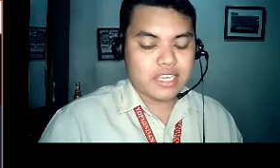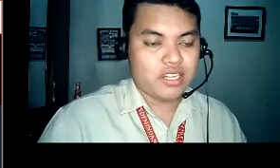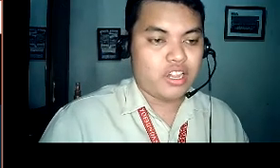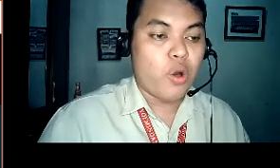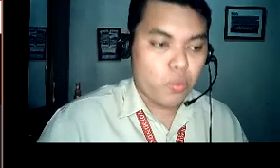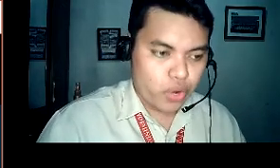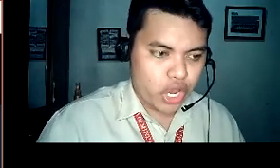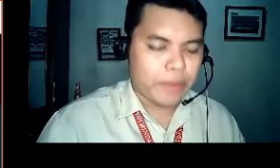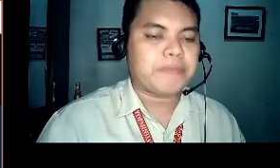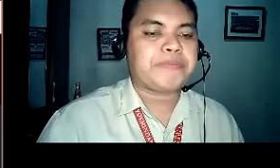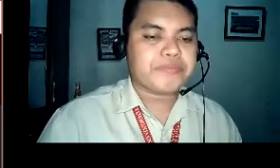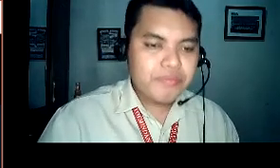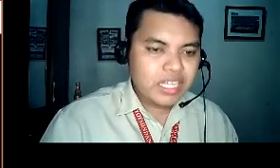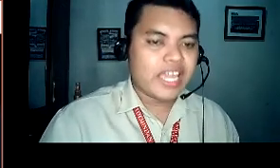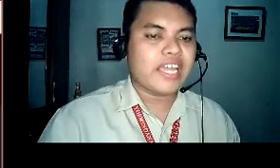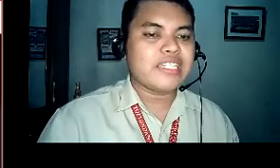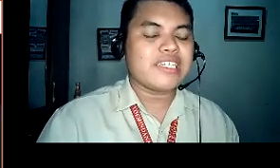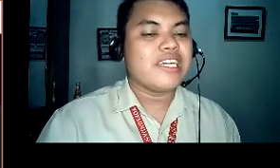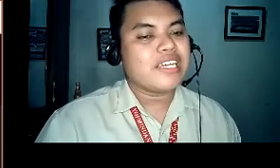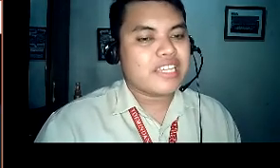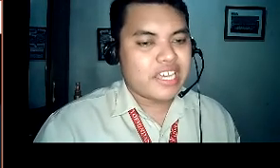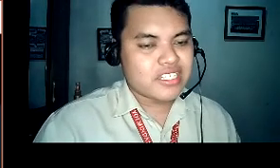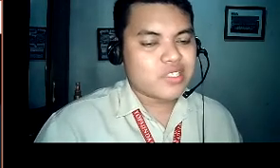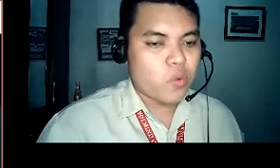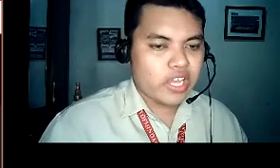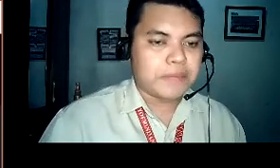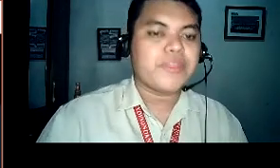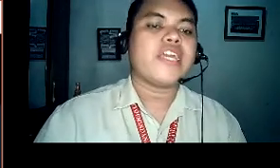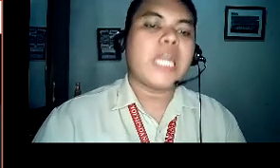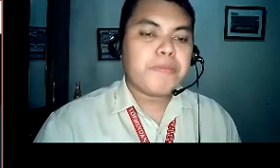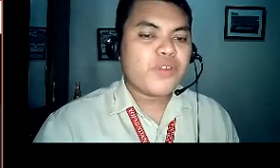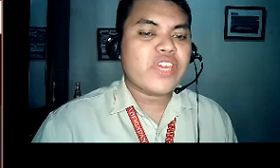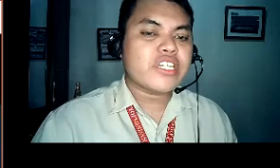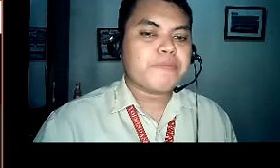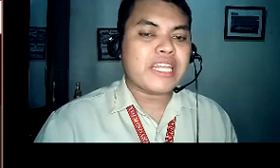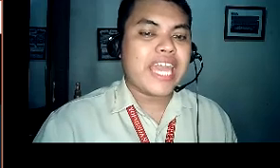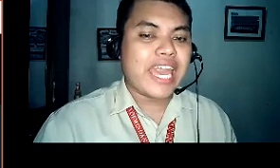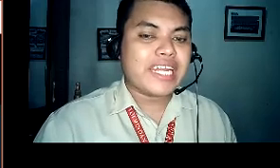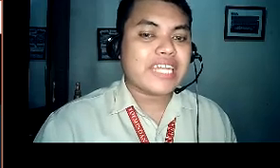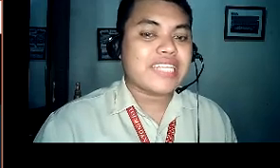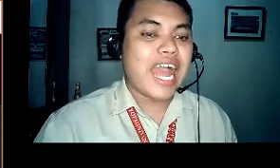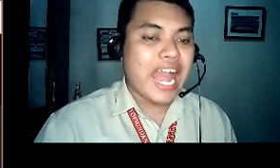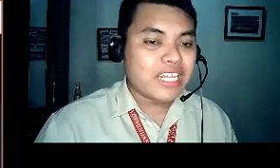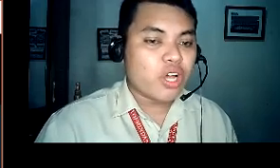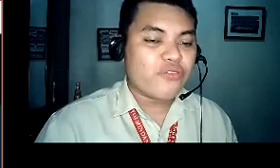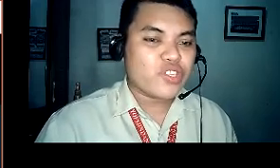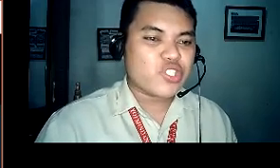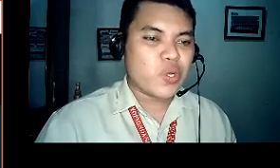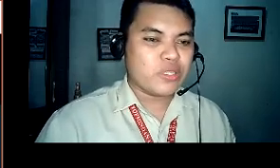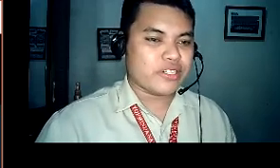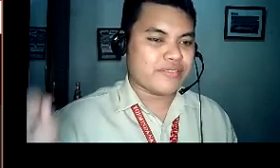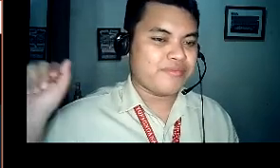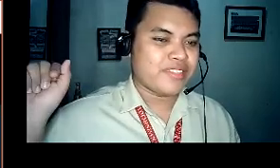a single word. And the next one, keep your finger spelling hand at the height of